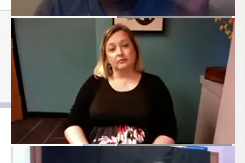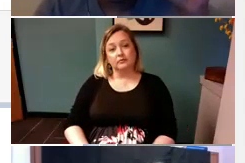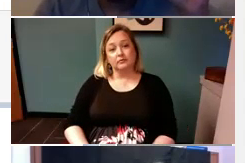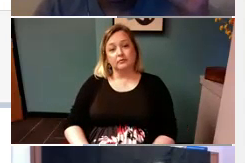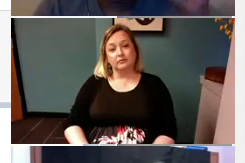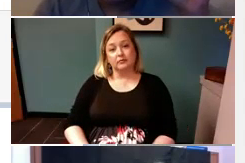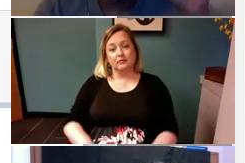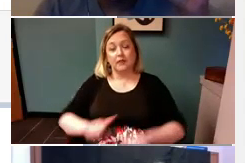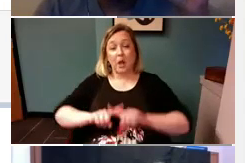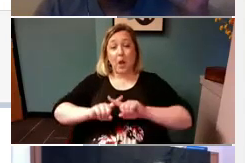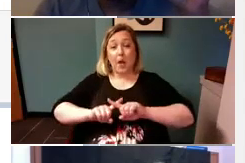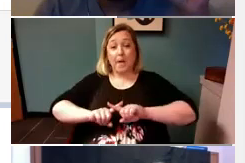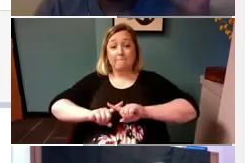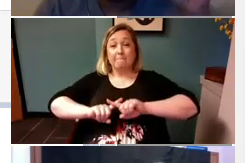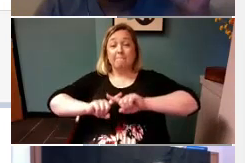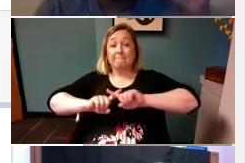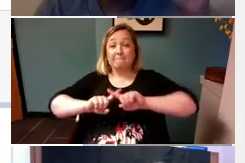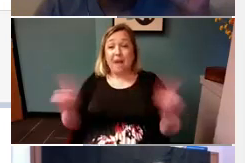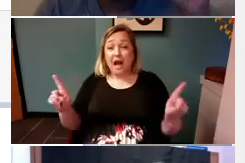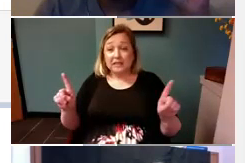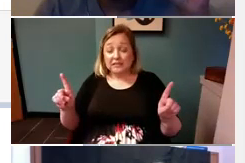the moment that we try to